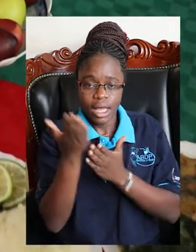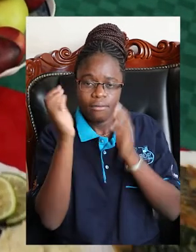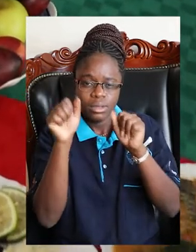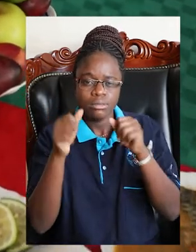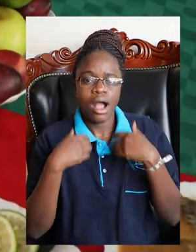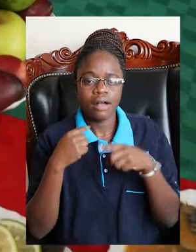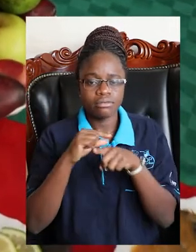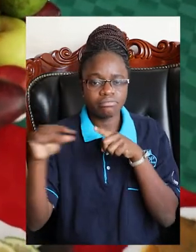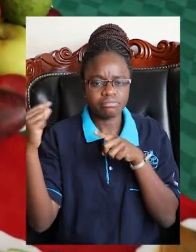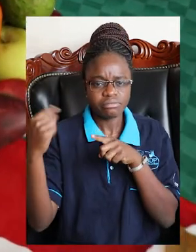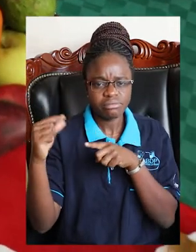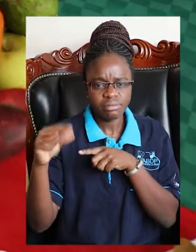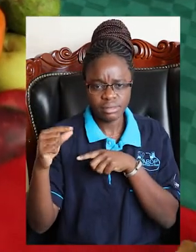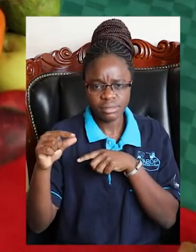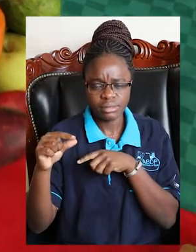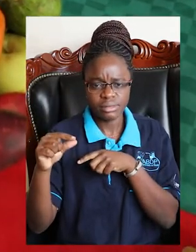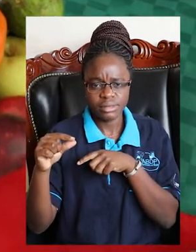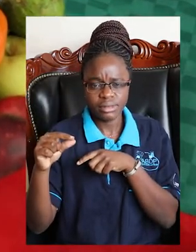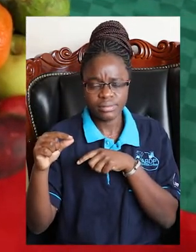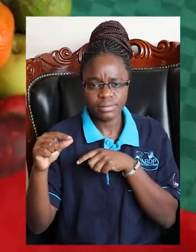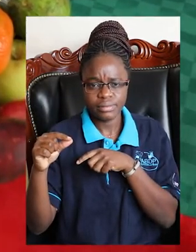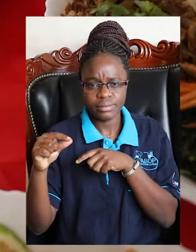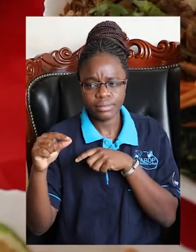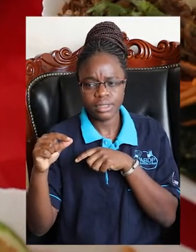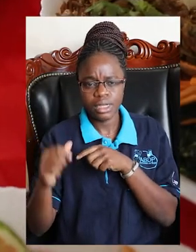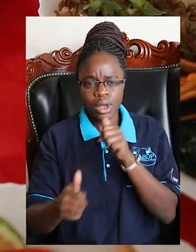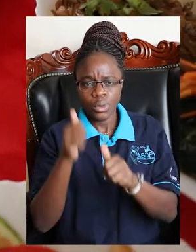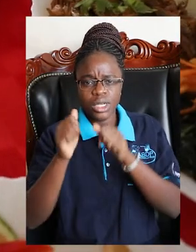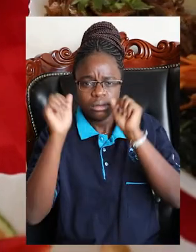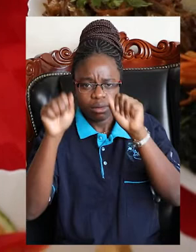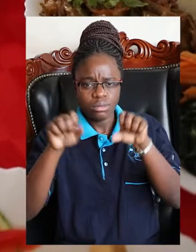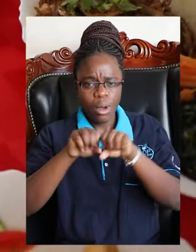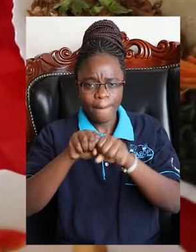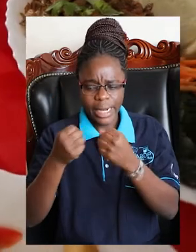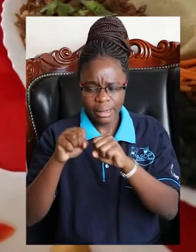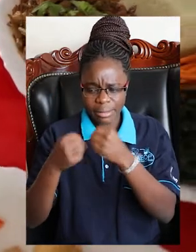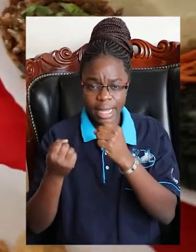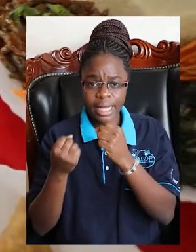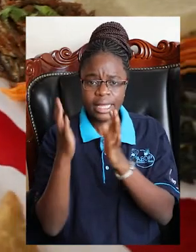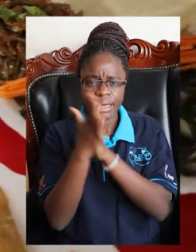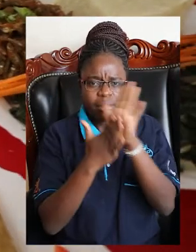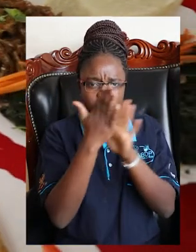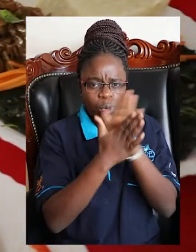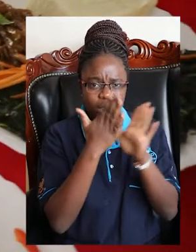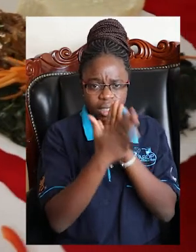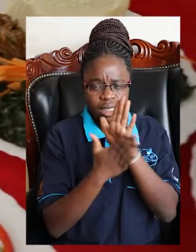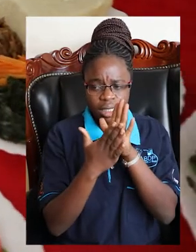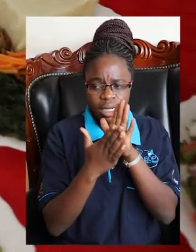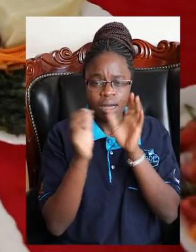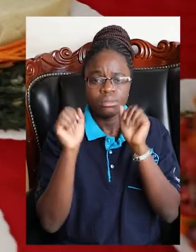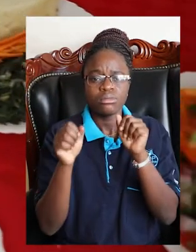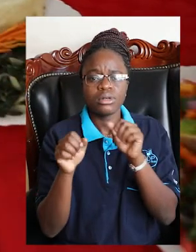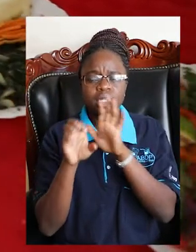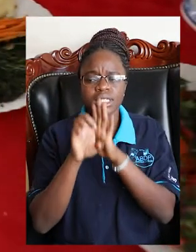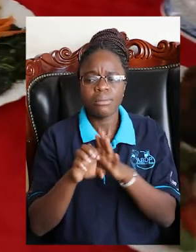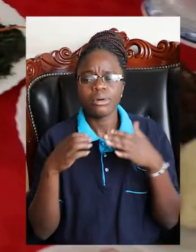it with a vegetable that you like. Serve it with a vegetable that can easily break the brown in it. So for this